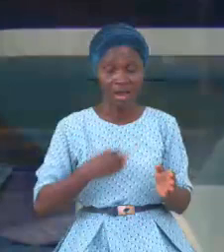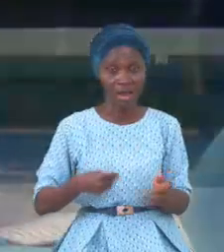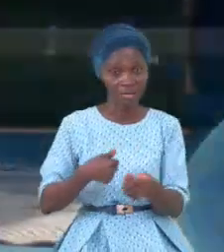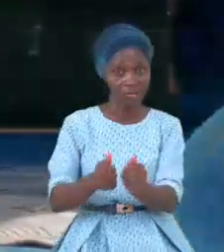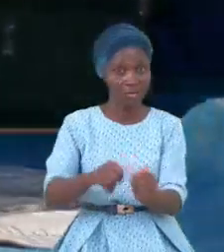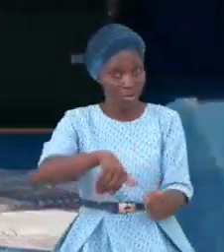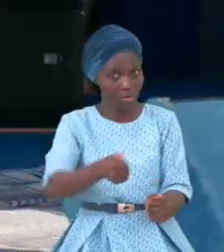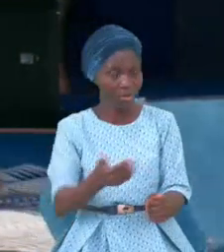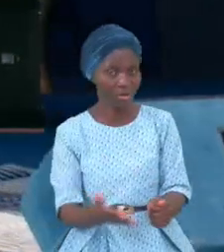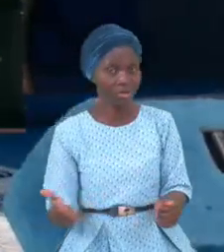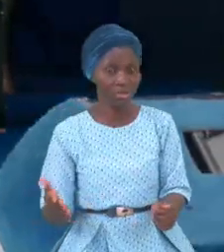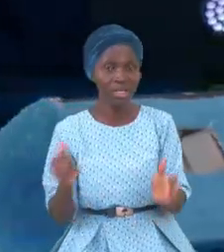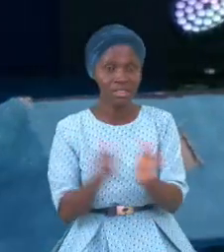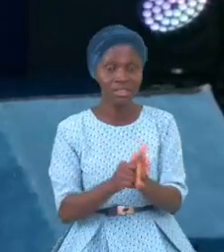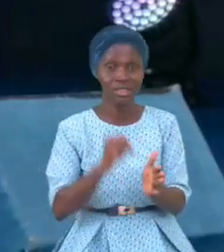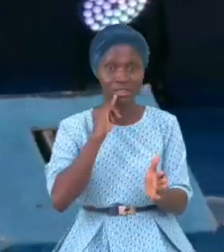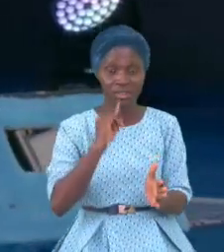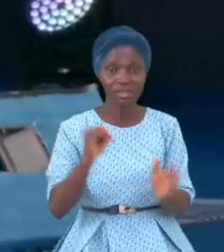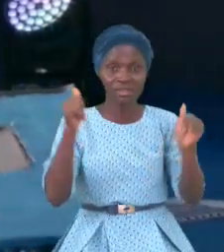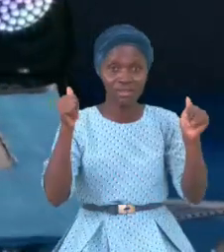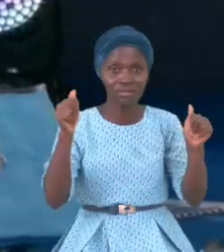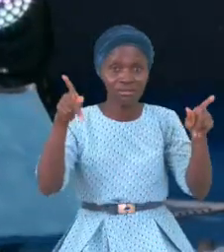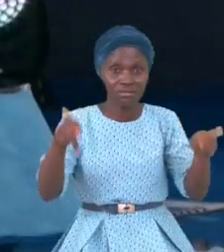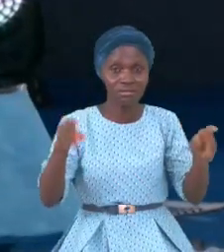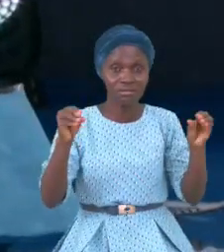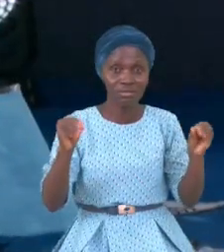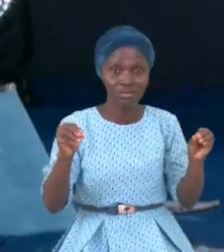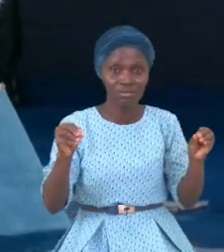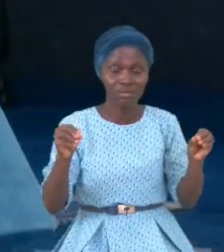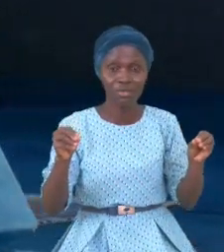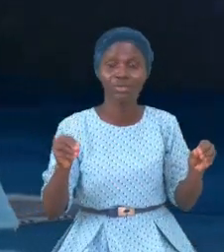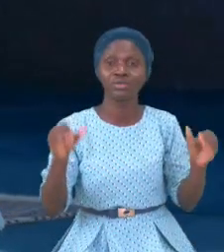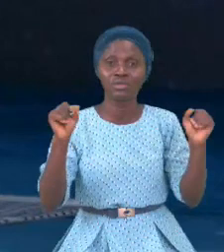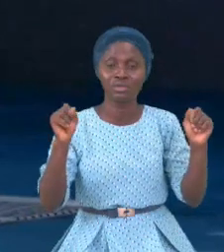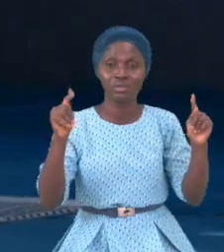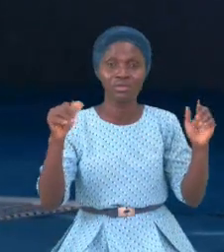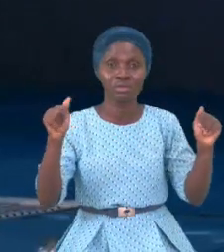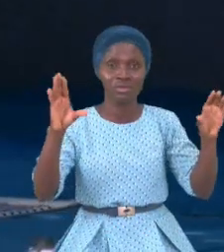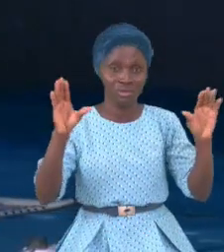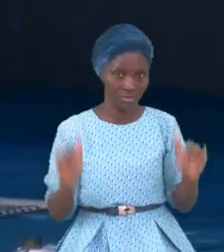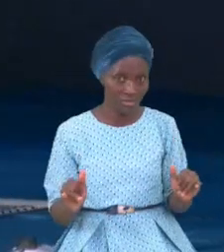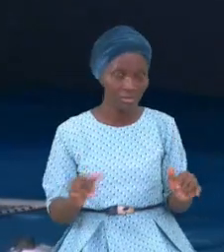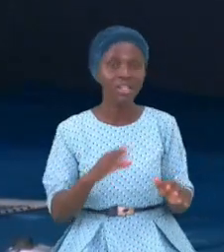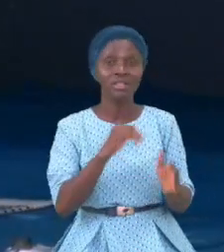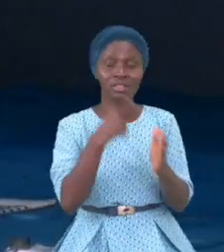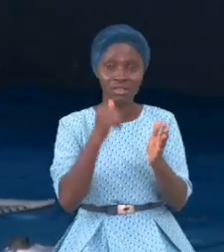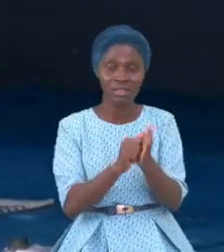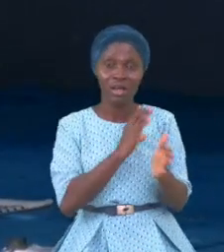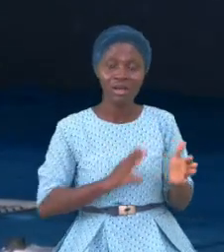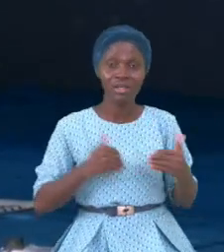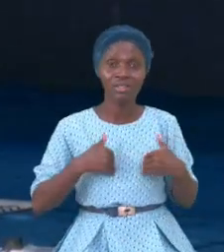is apostasy. He said, Christ has left us an example that ye shall follow